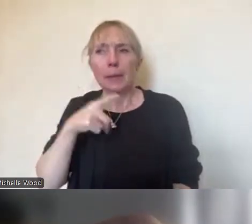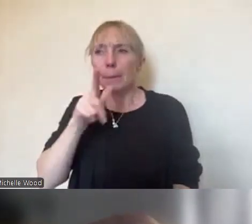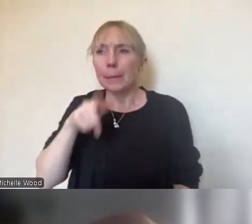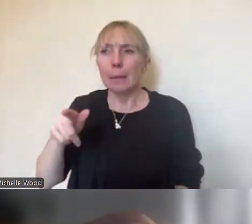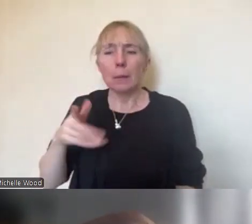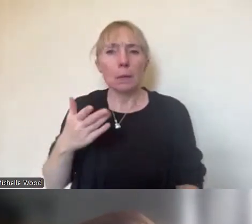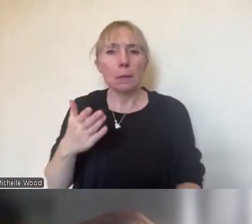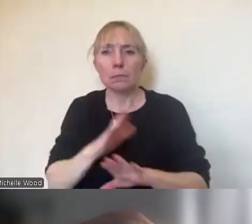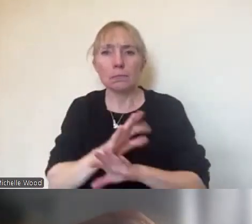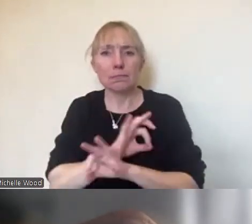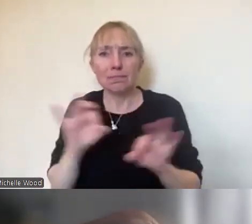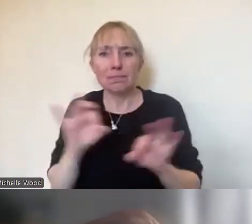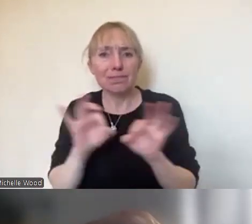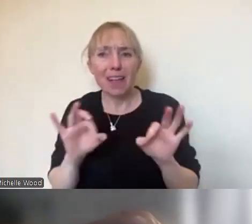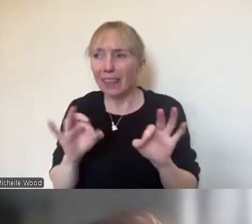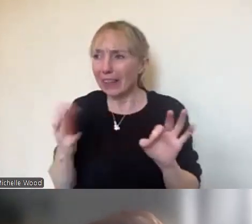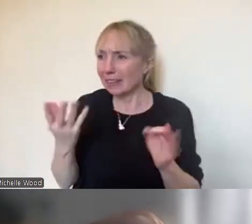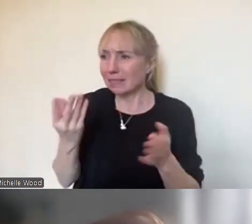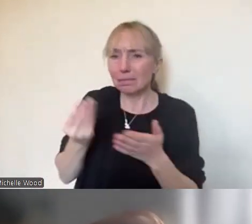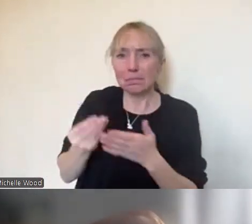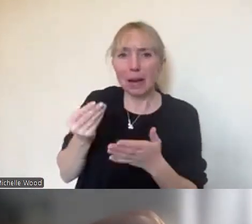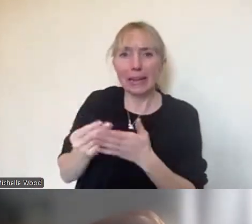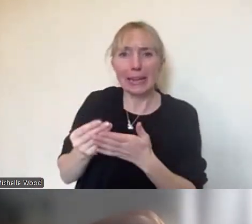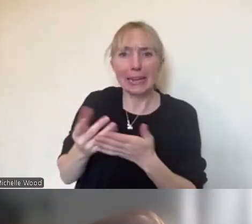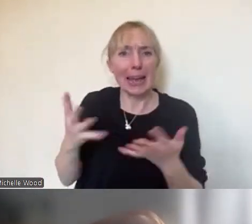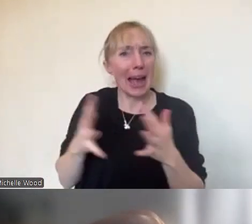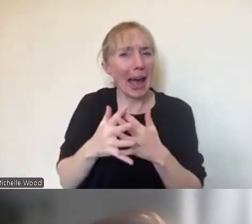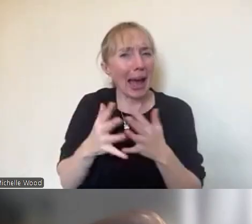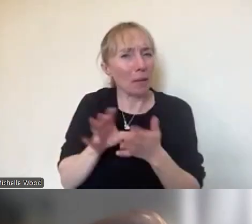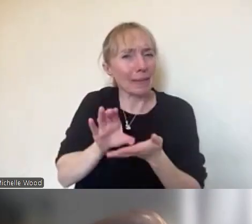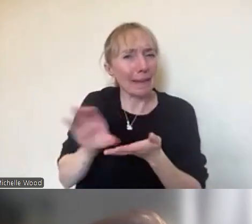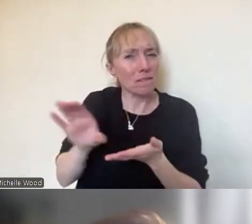income were funded to be there. You shared a tariff